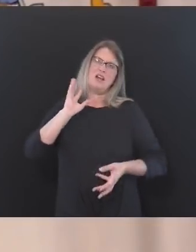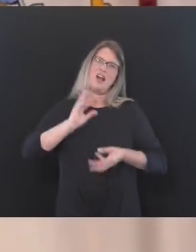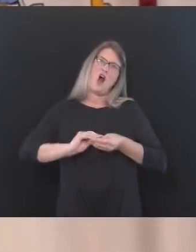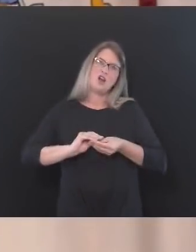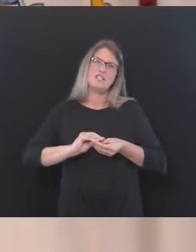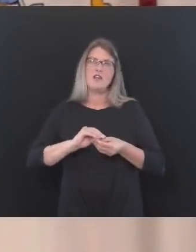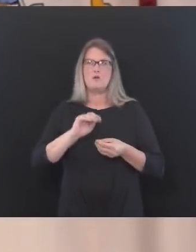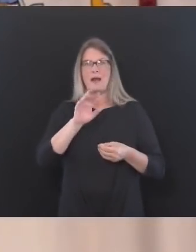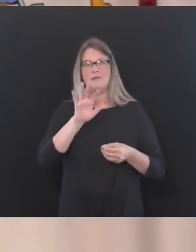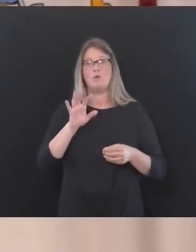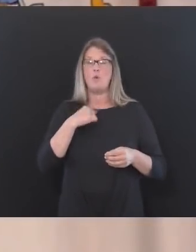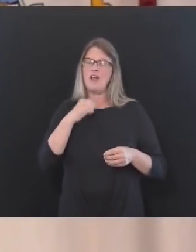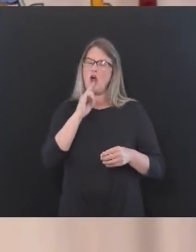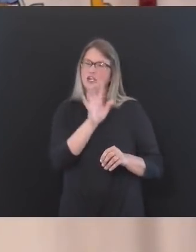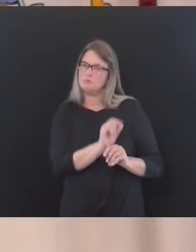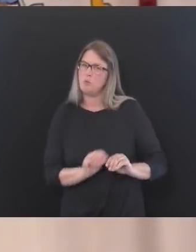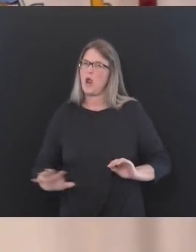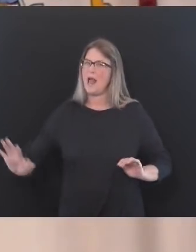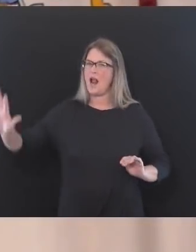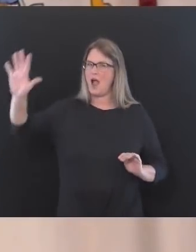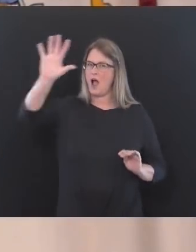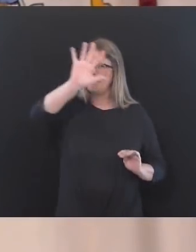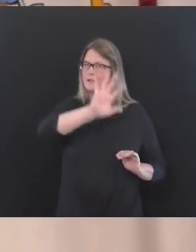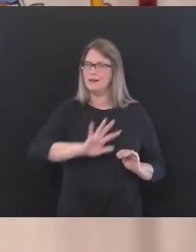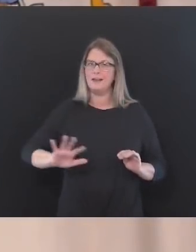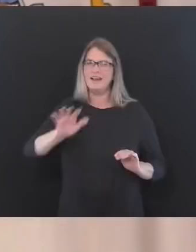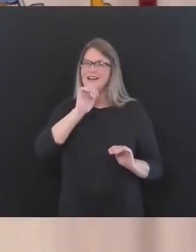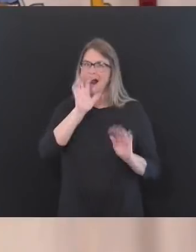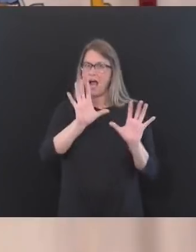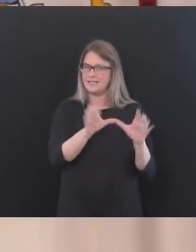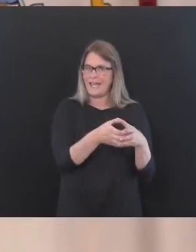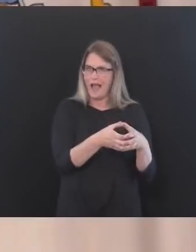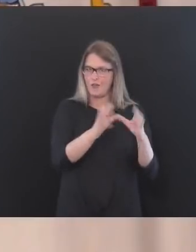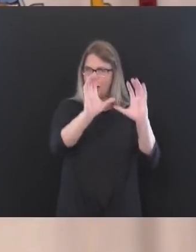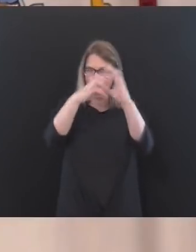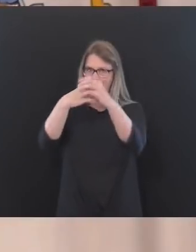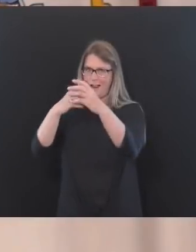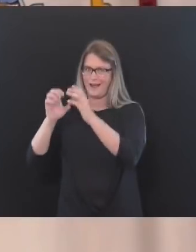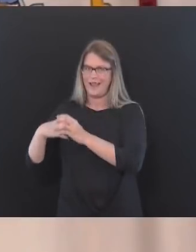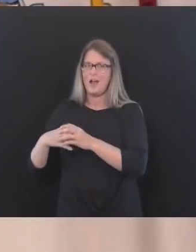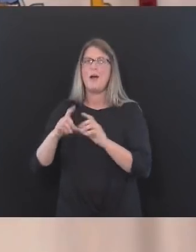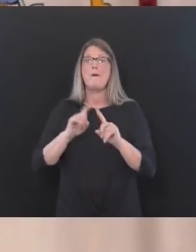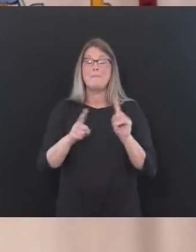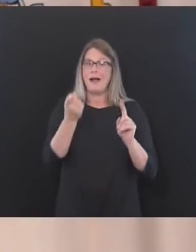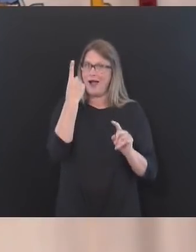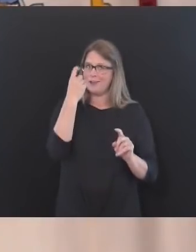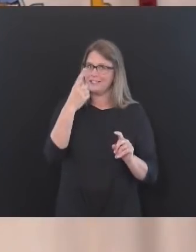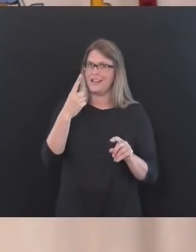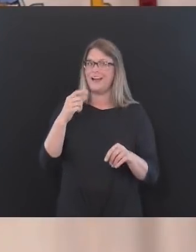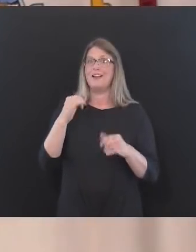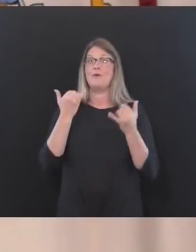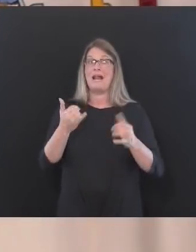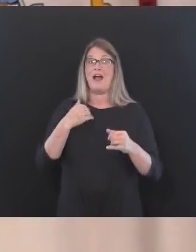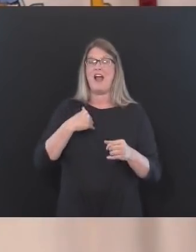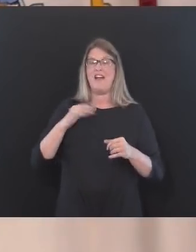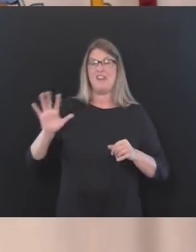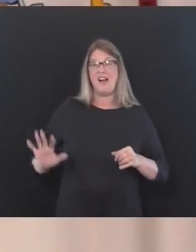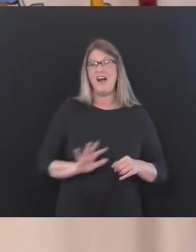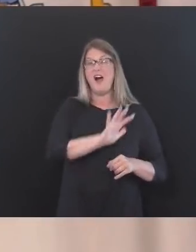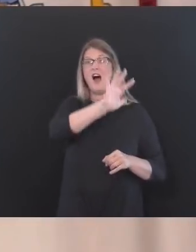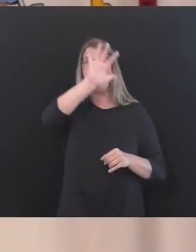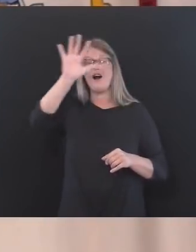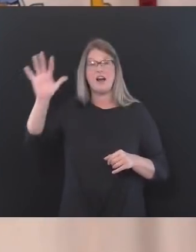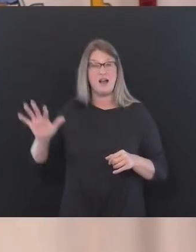we're spread out. We're not going to all cluster together, but we now have the